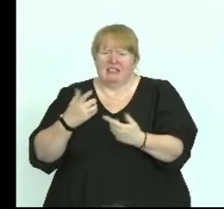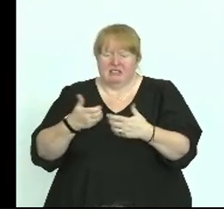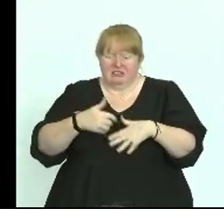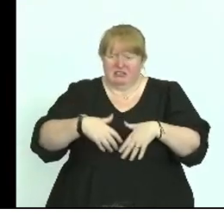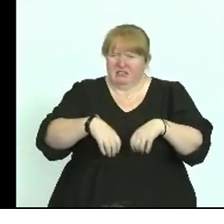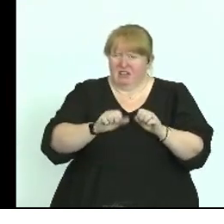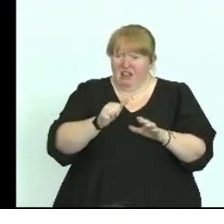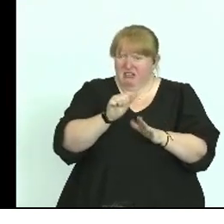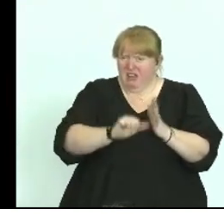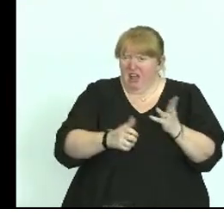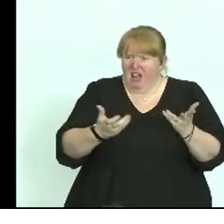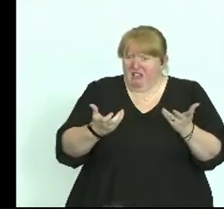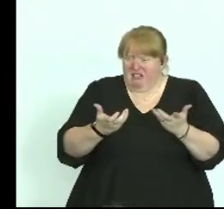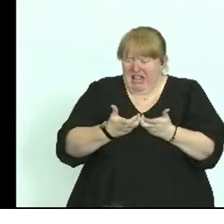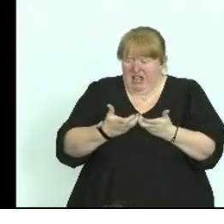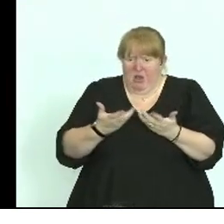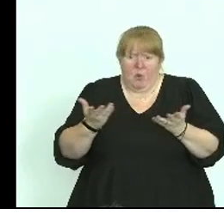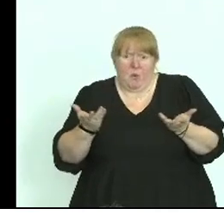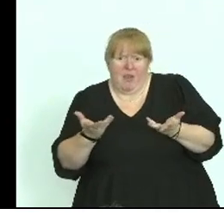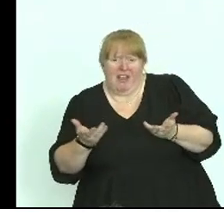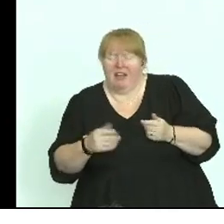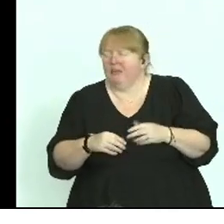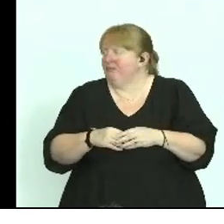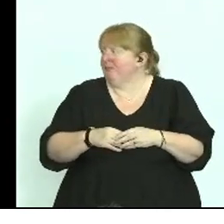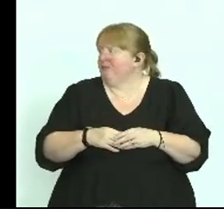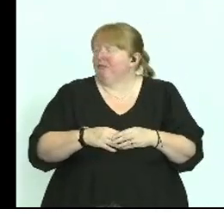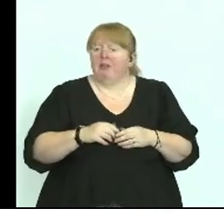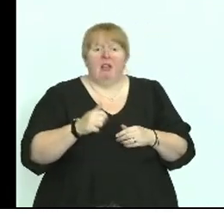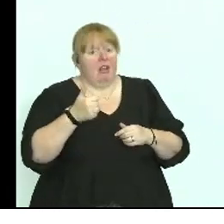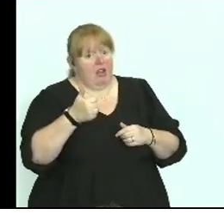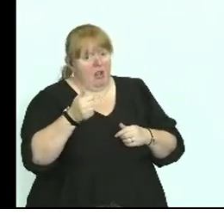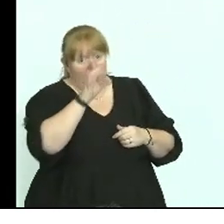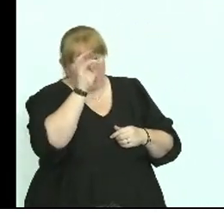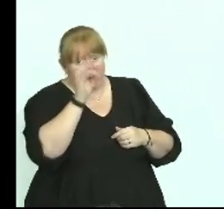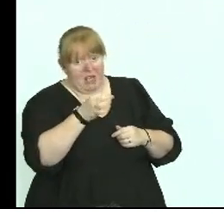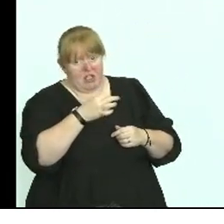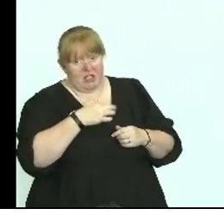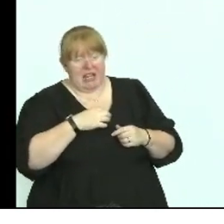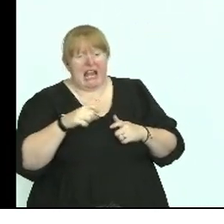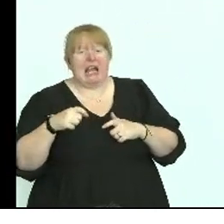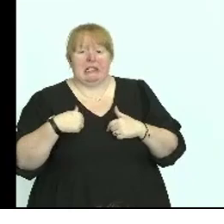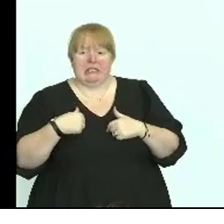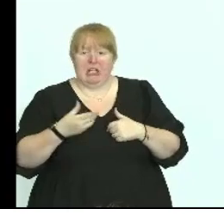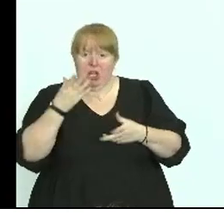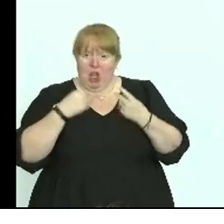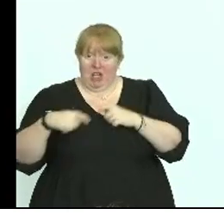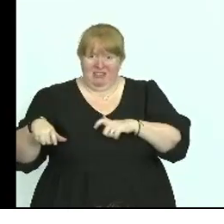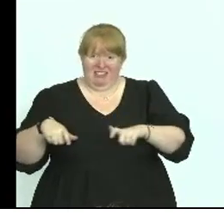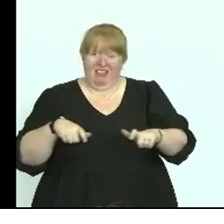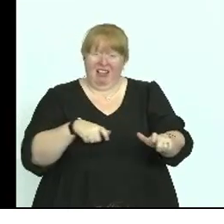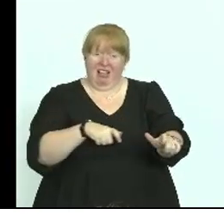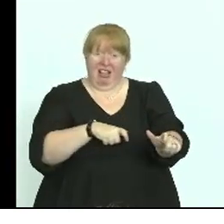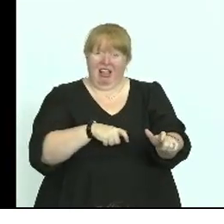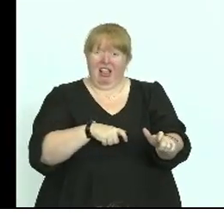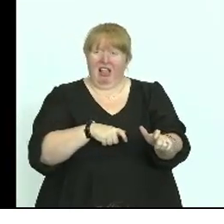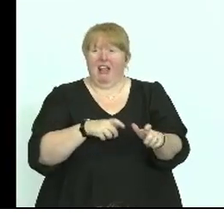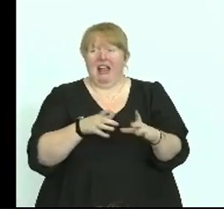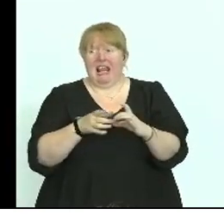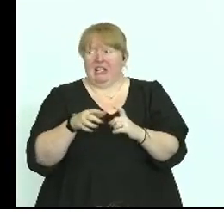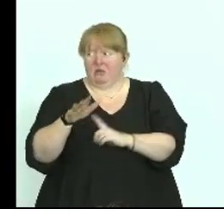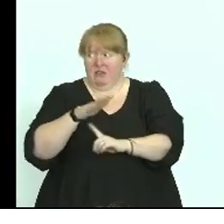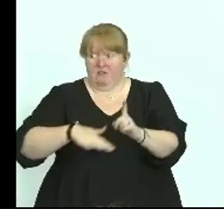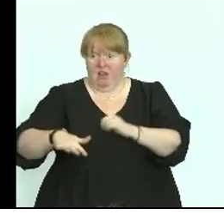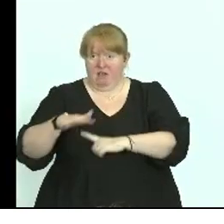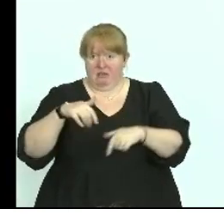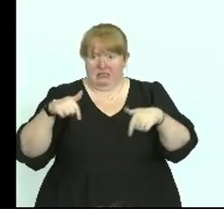points be? What would you advise? This is a great question. So I'm still learning, of course, about sort of the environment